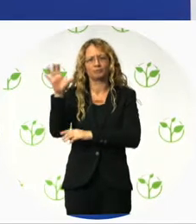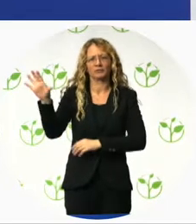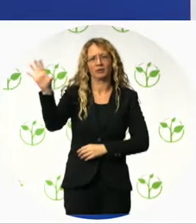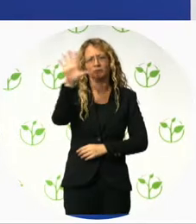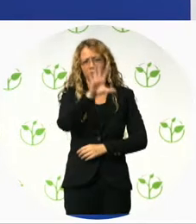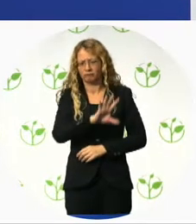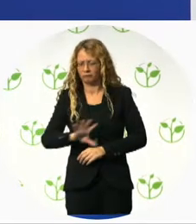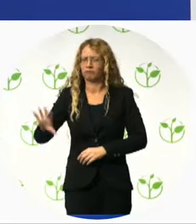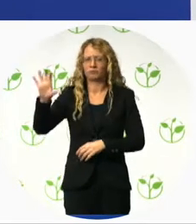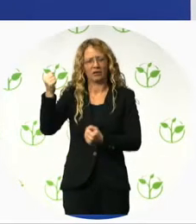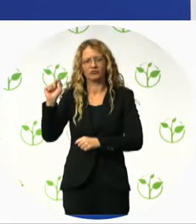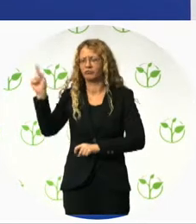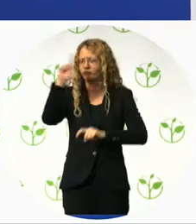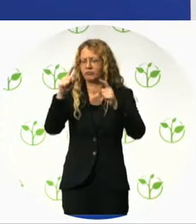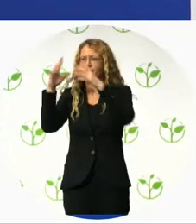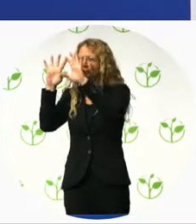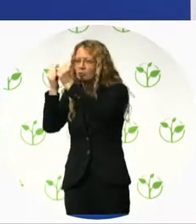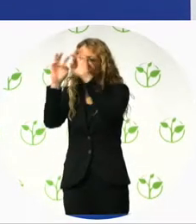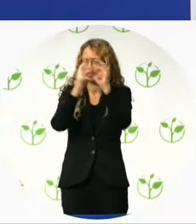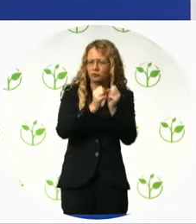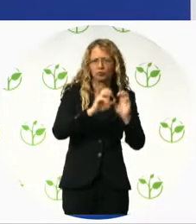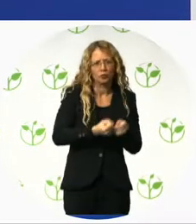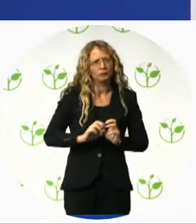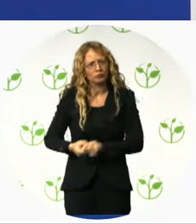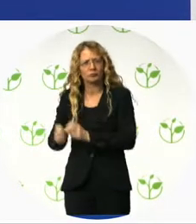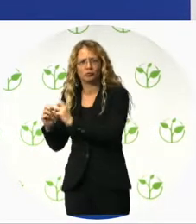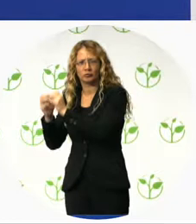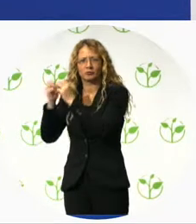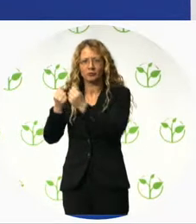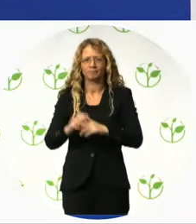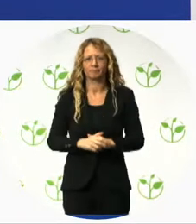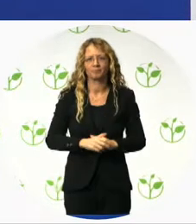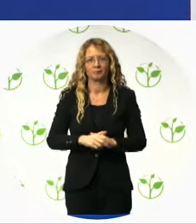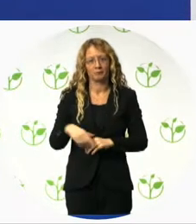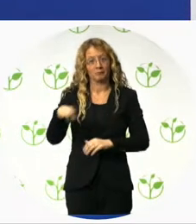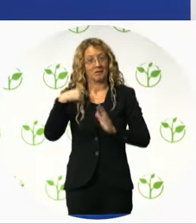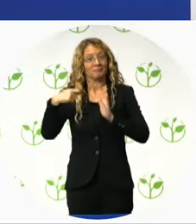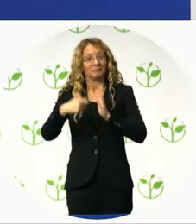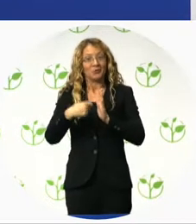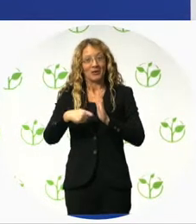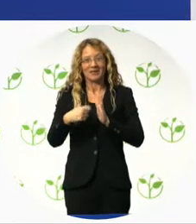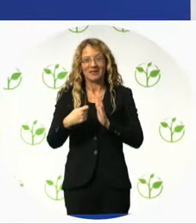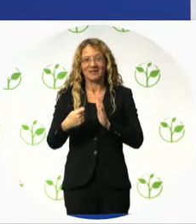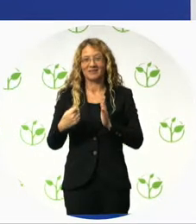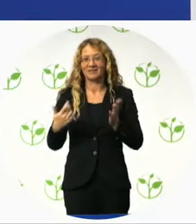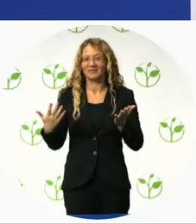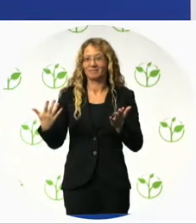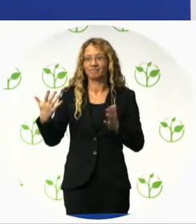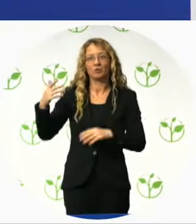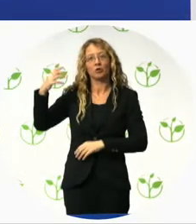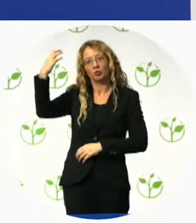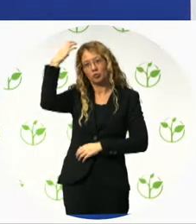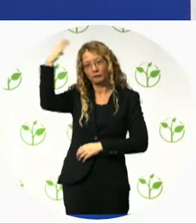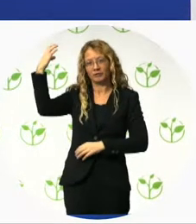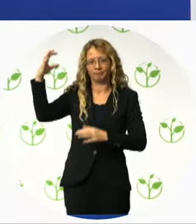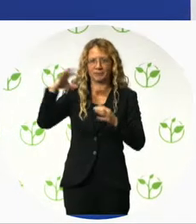whole program created by the government in order to create access to ICT for everyone